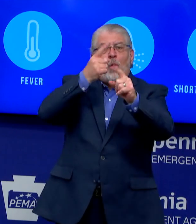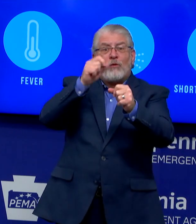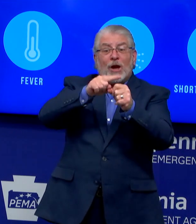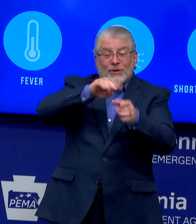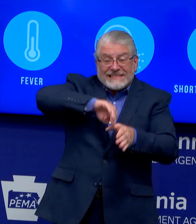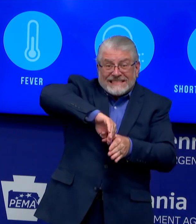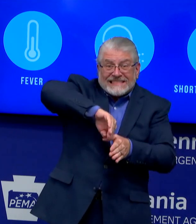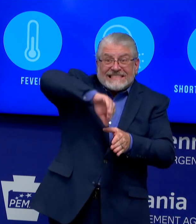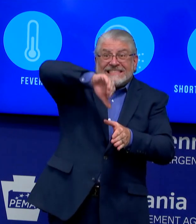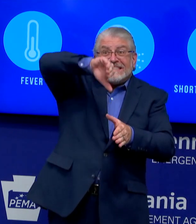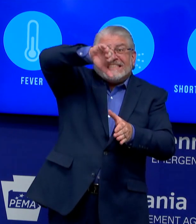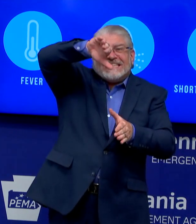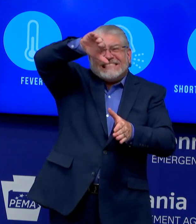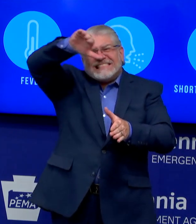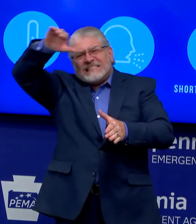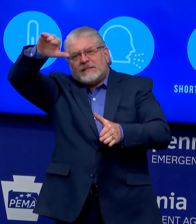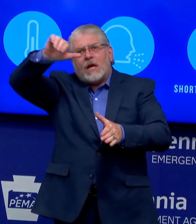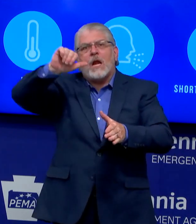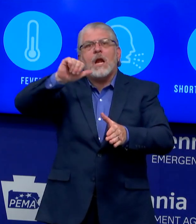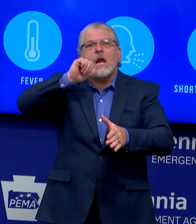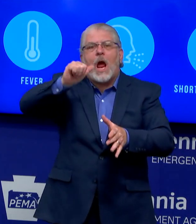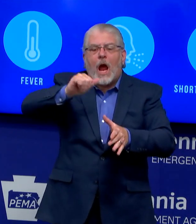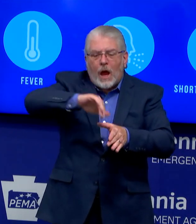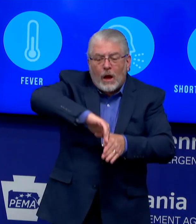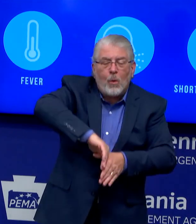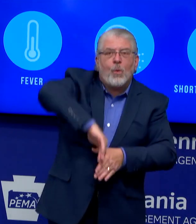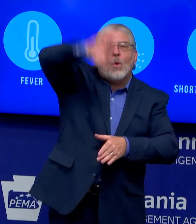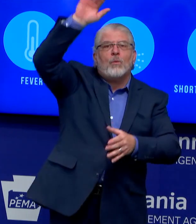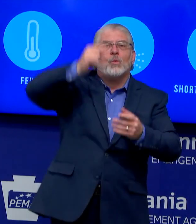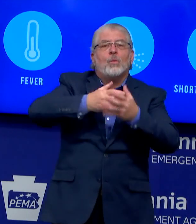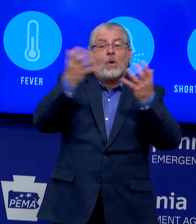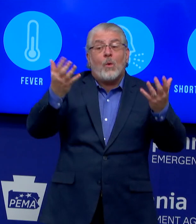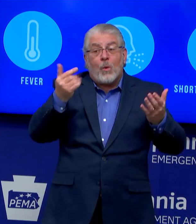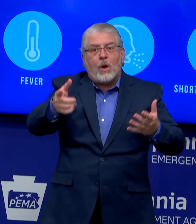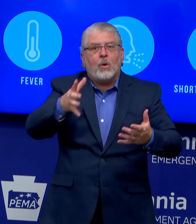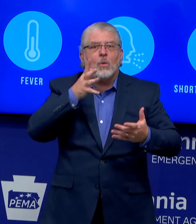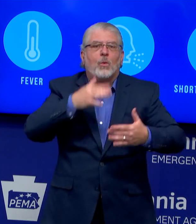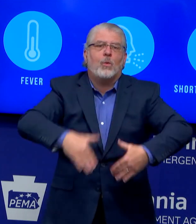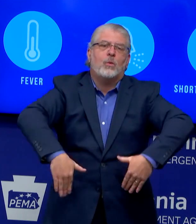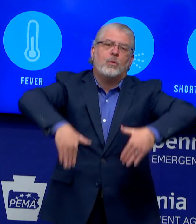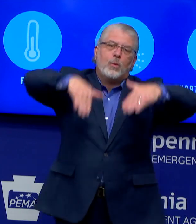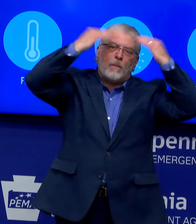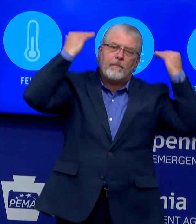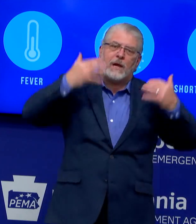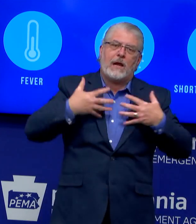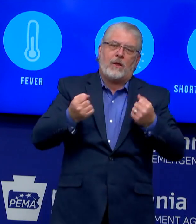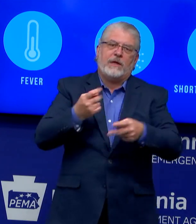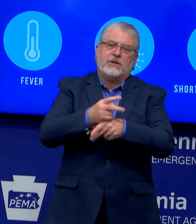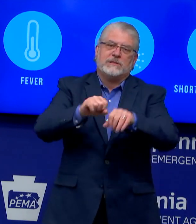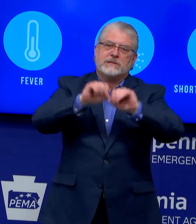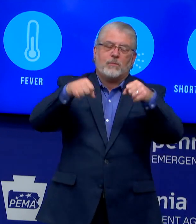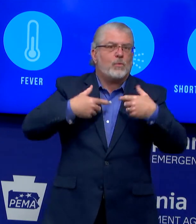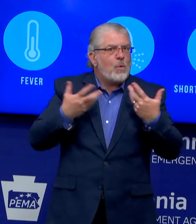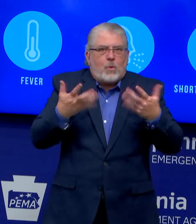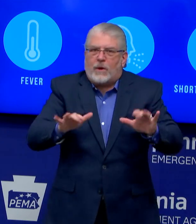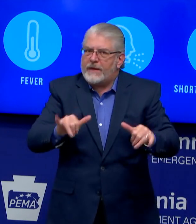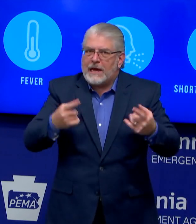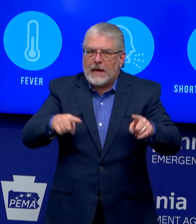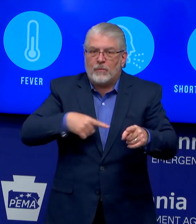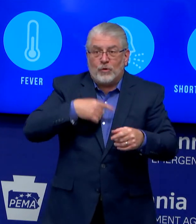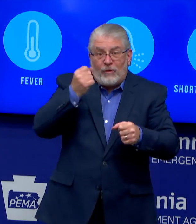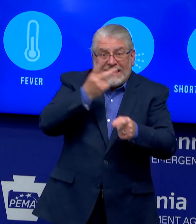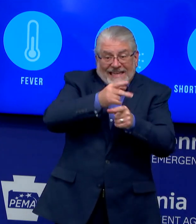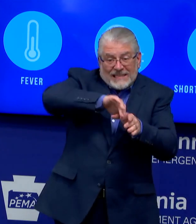overwhelm our healthcare system. So the measures that we have put in place are working, and now is the time to continue those